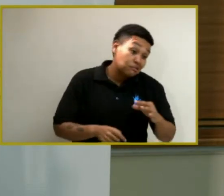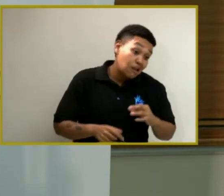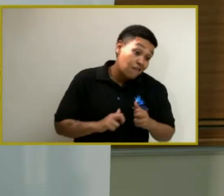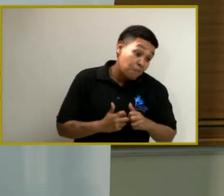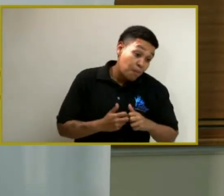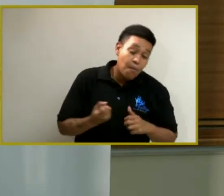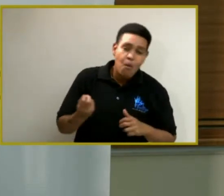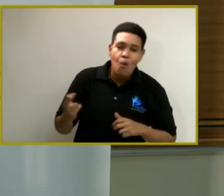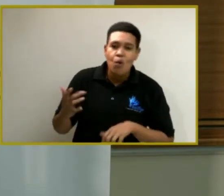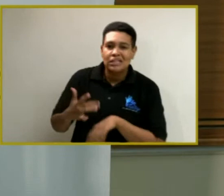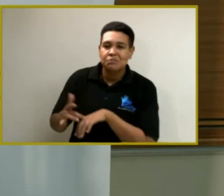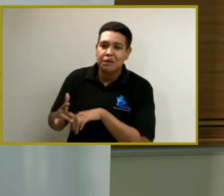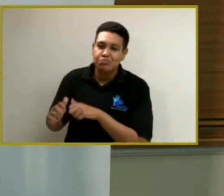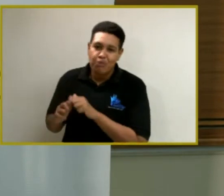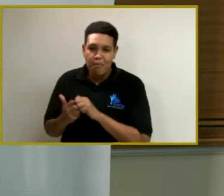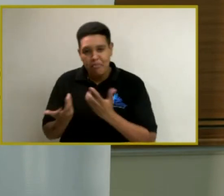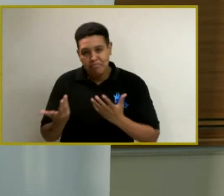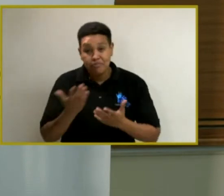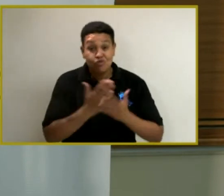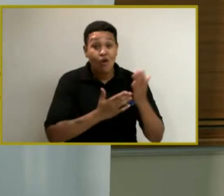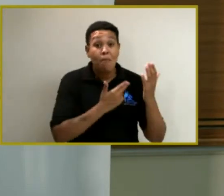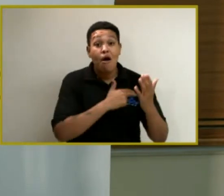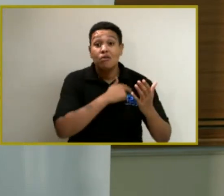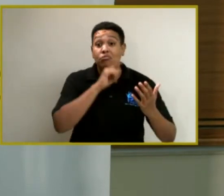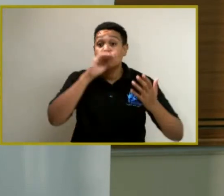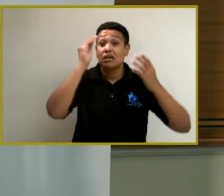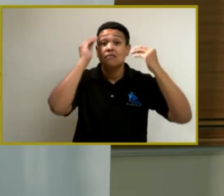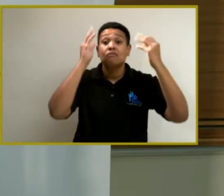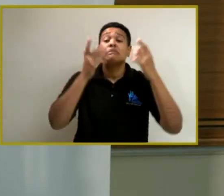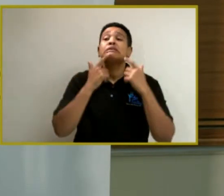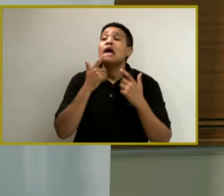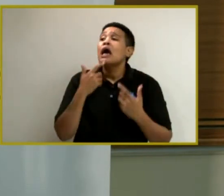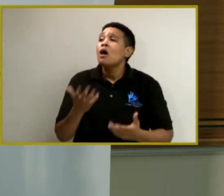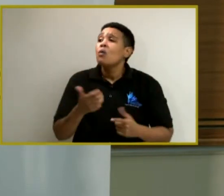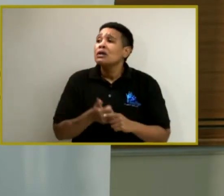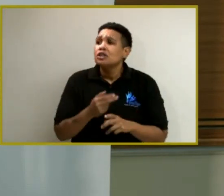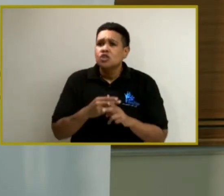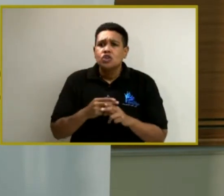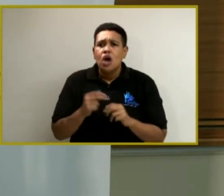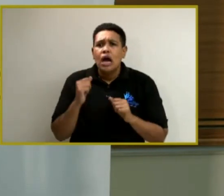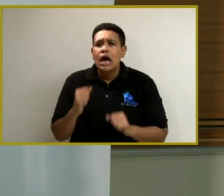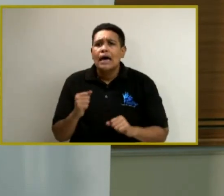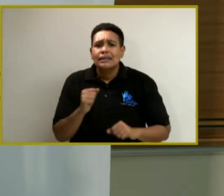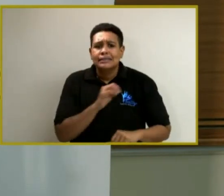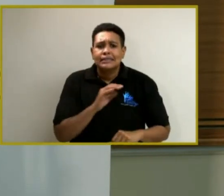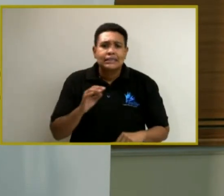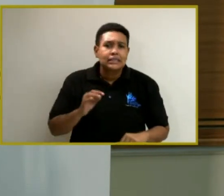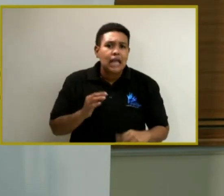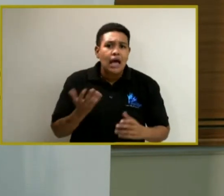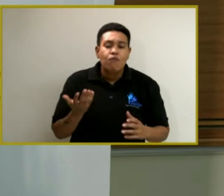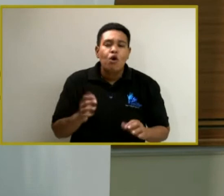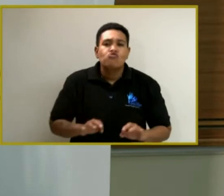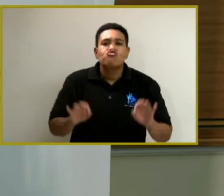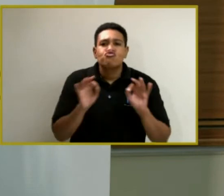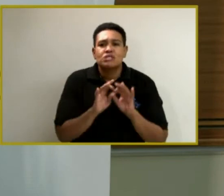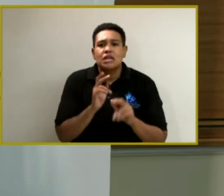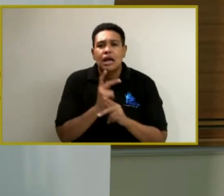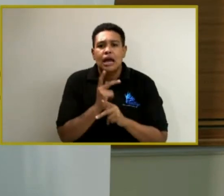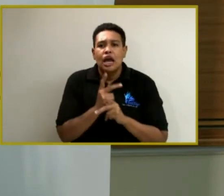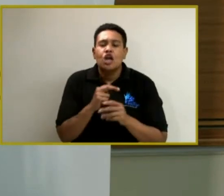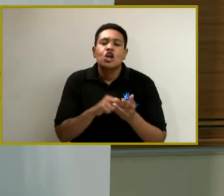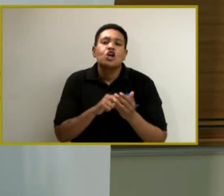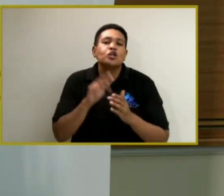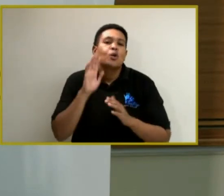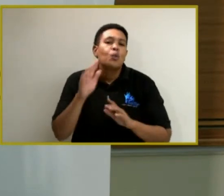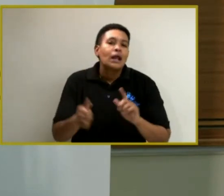have. Some of our hospitals have indicated that the shortage of critical care nurses will affect our ability